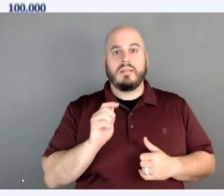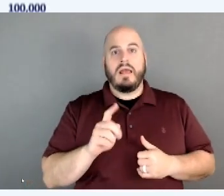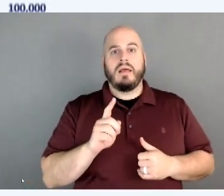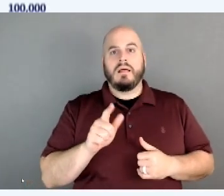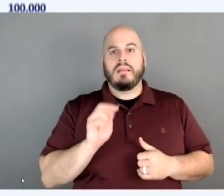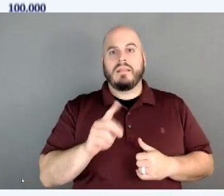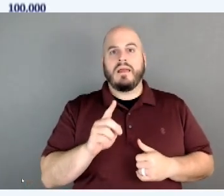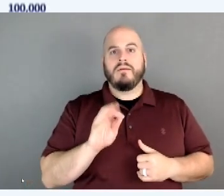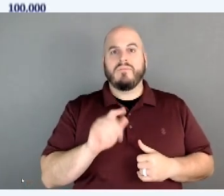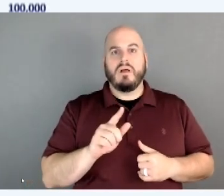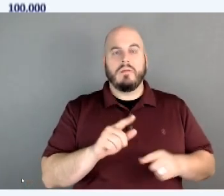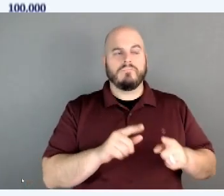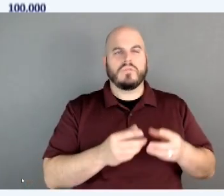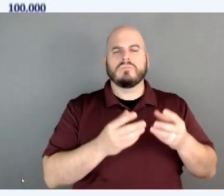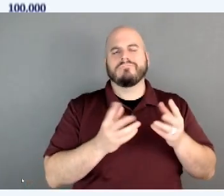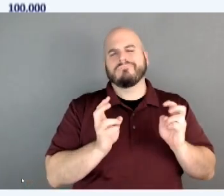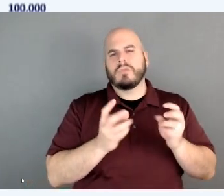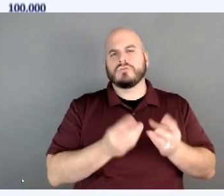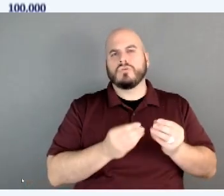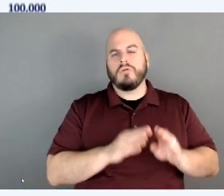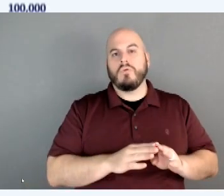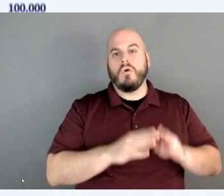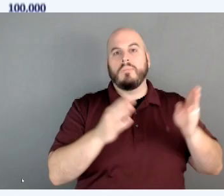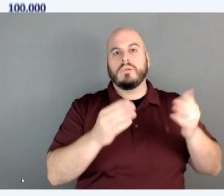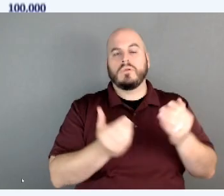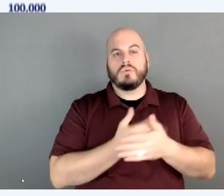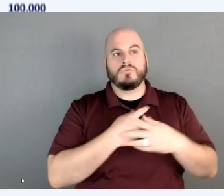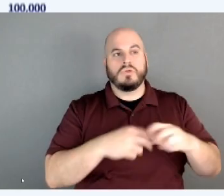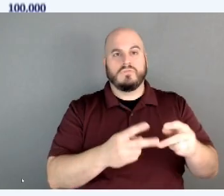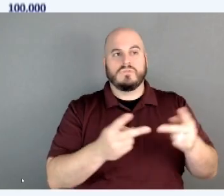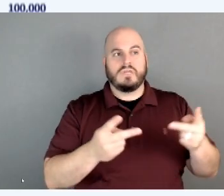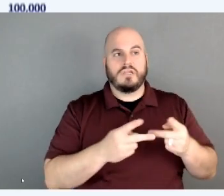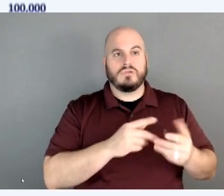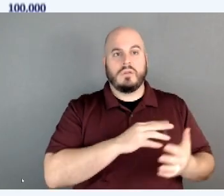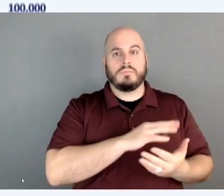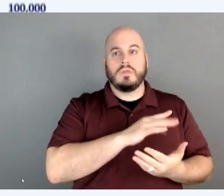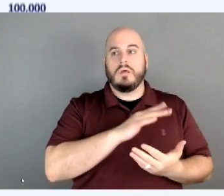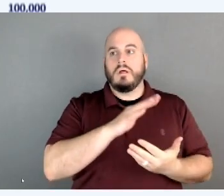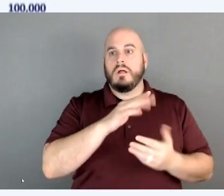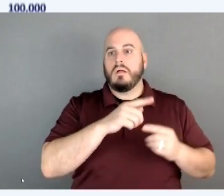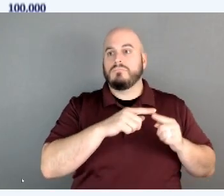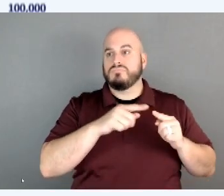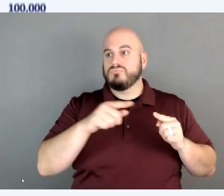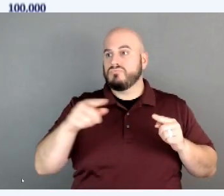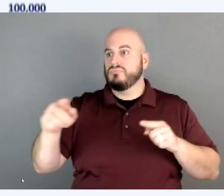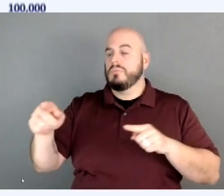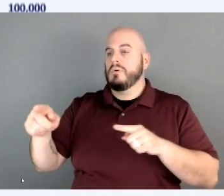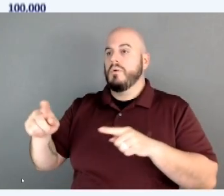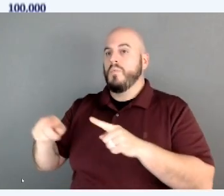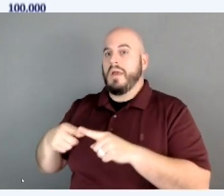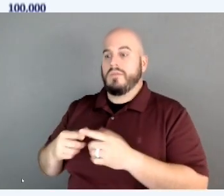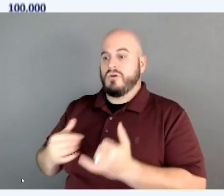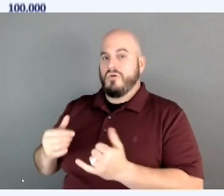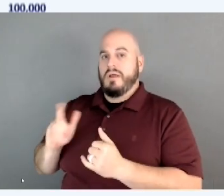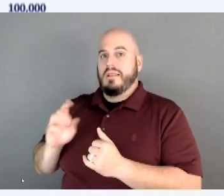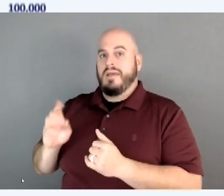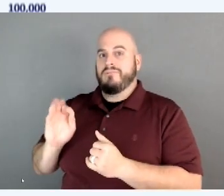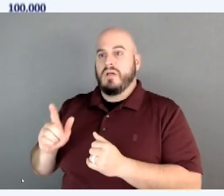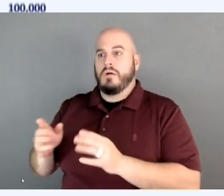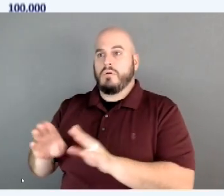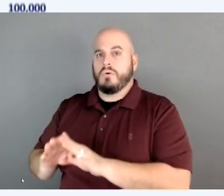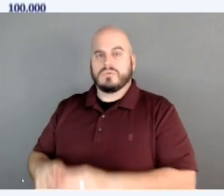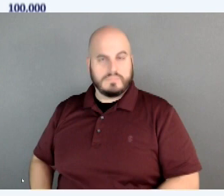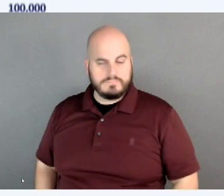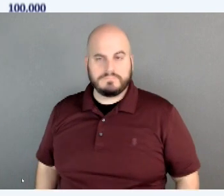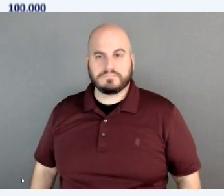the soft opening for the new landfill transfer station all the way up until the existing landfill is closed. This gold